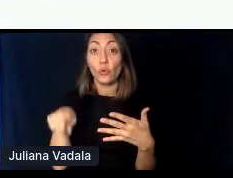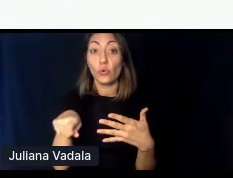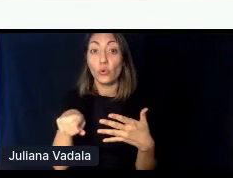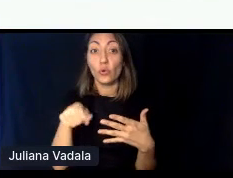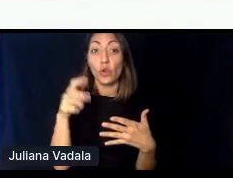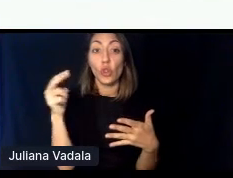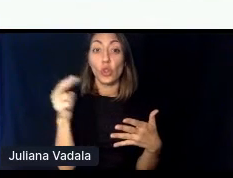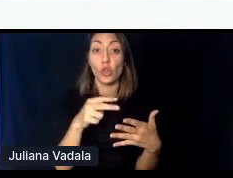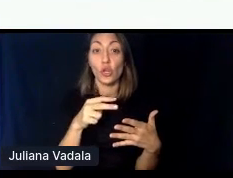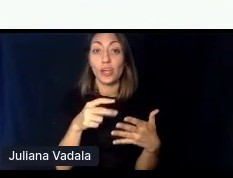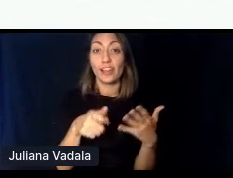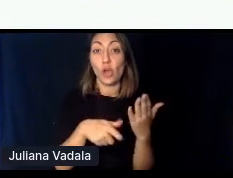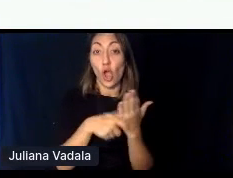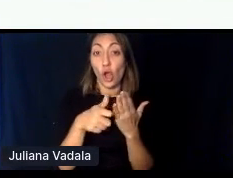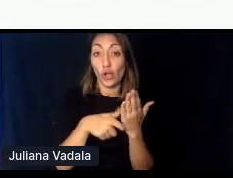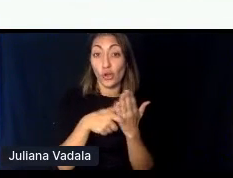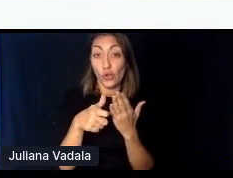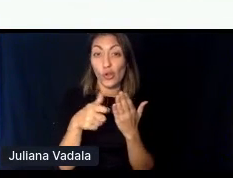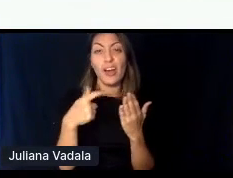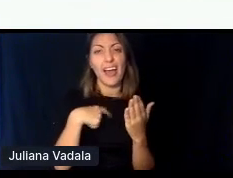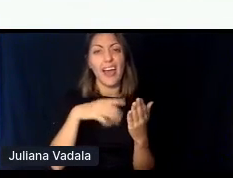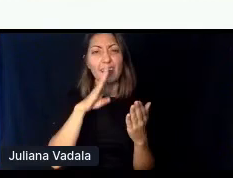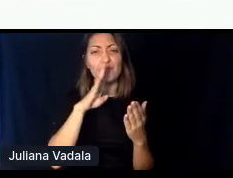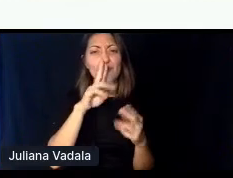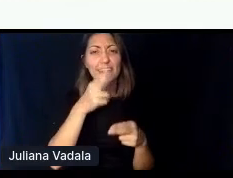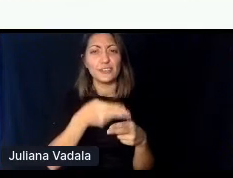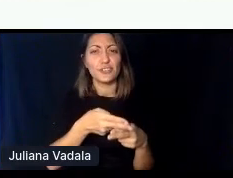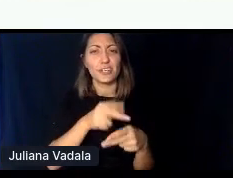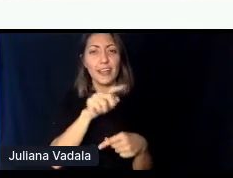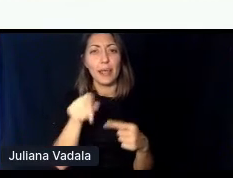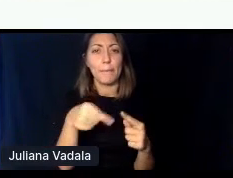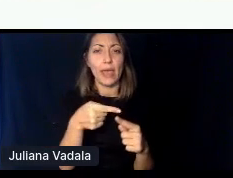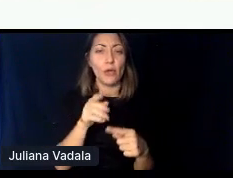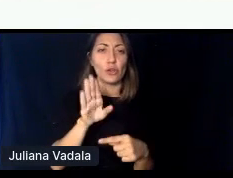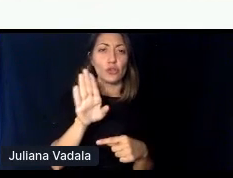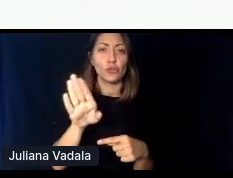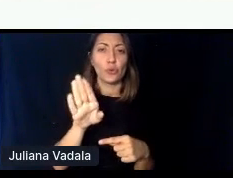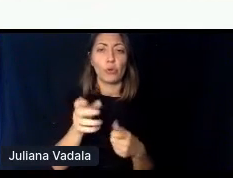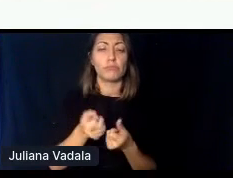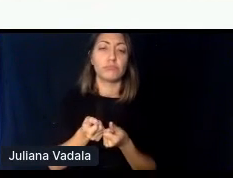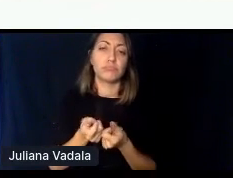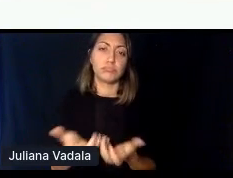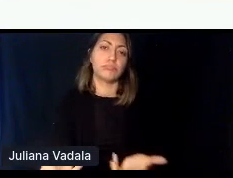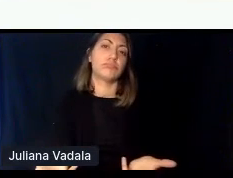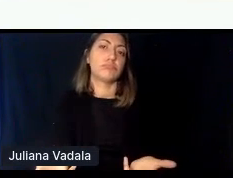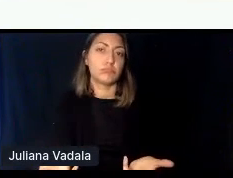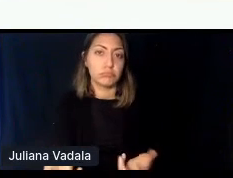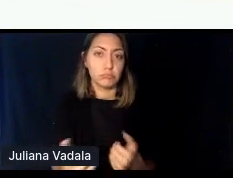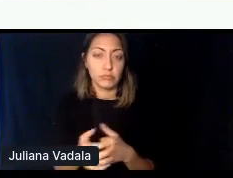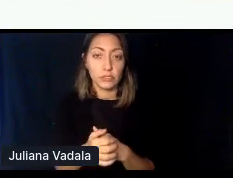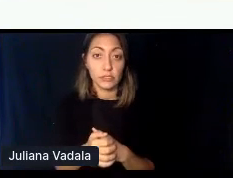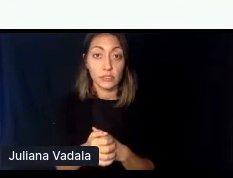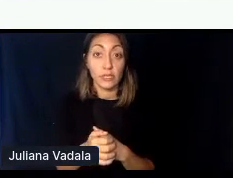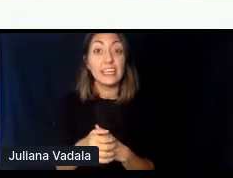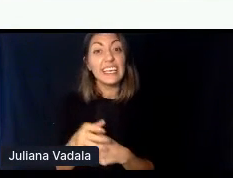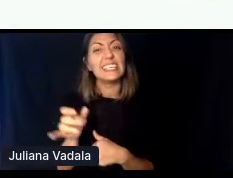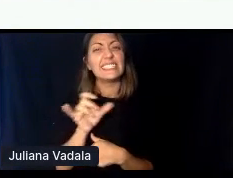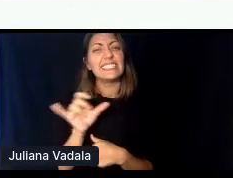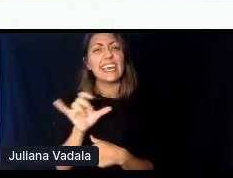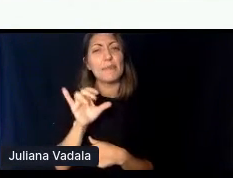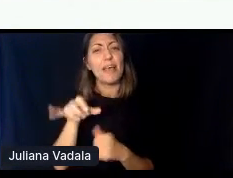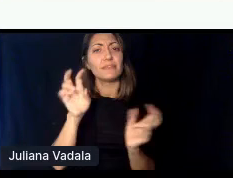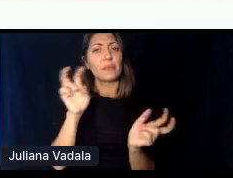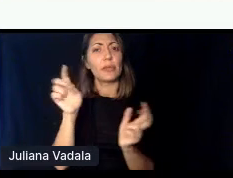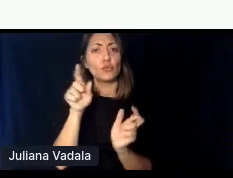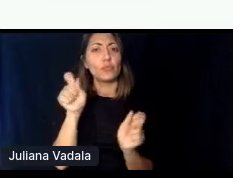your surge capacity is depleted, and look for other articles that are around the same kind of topic. And